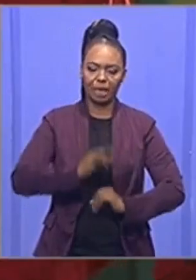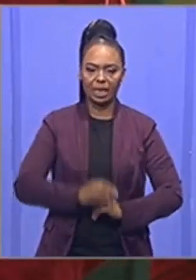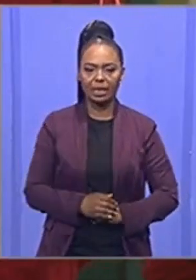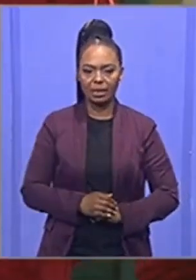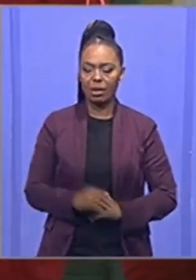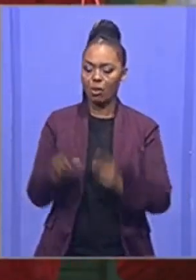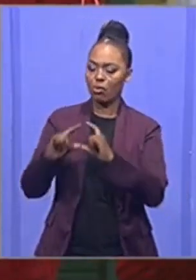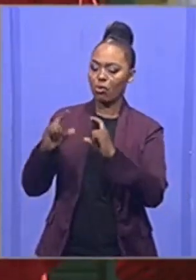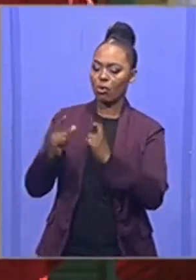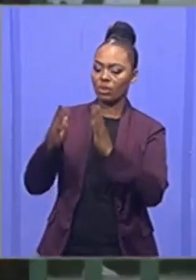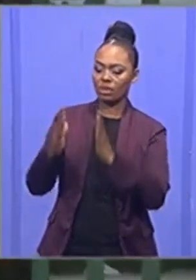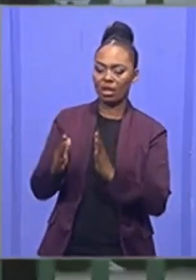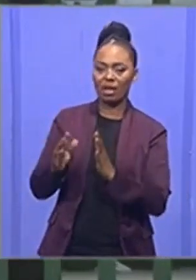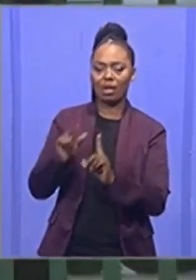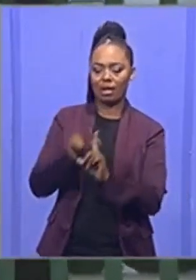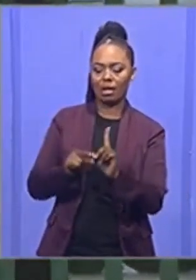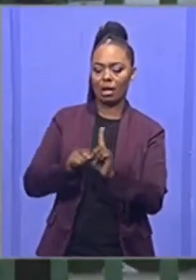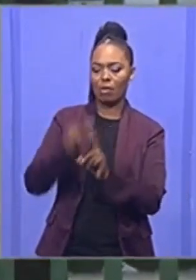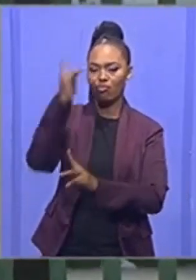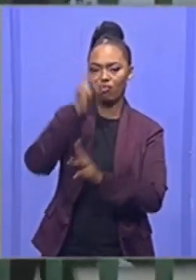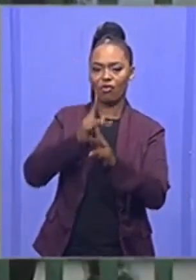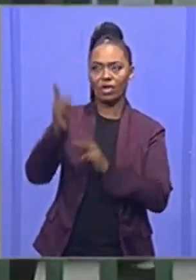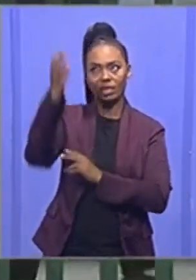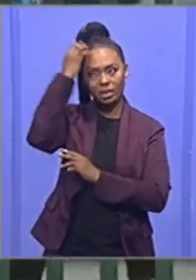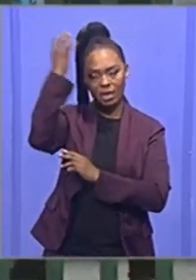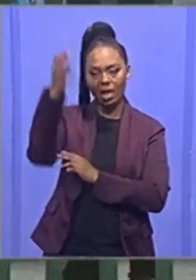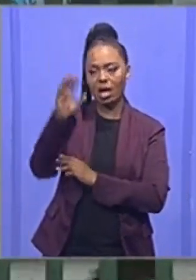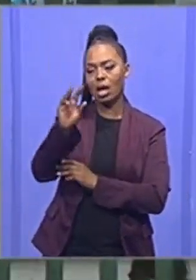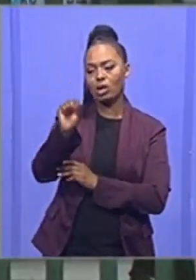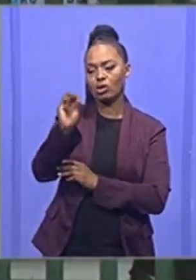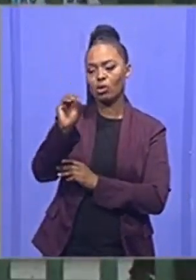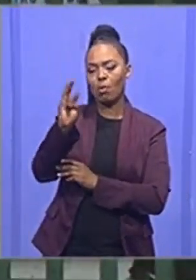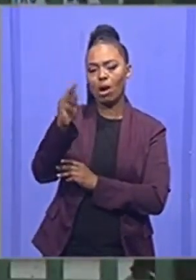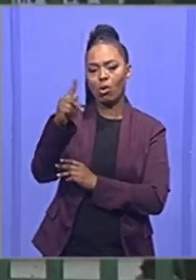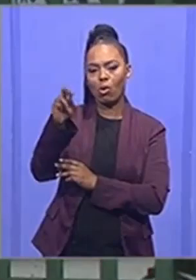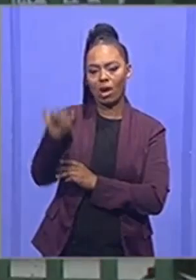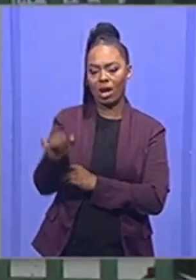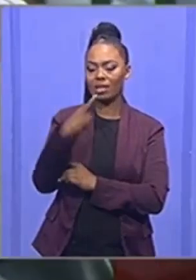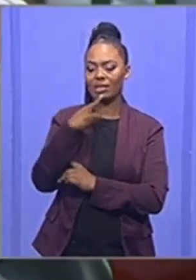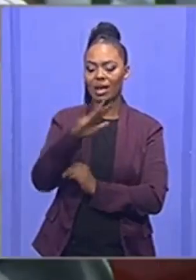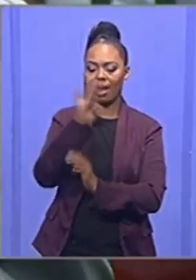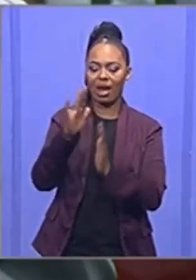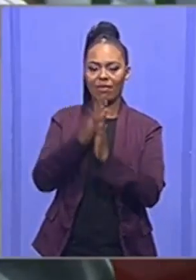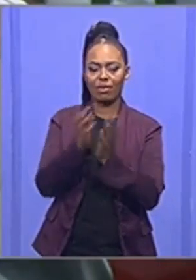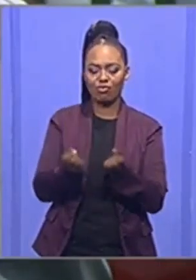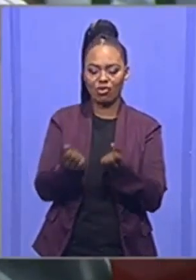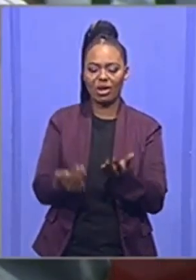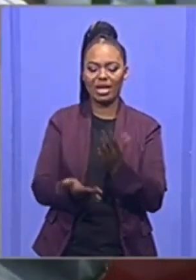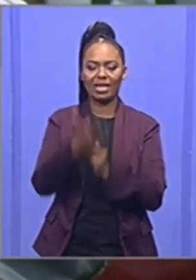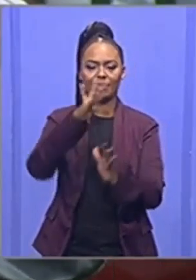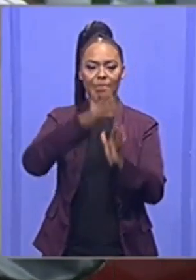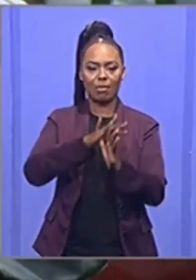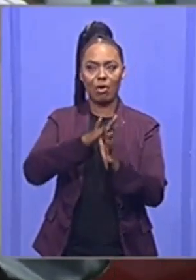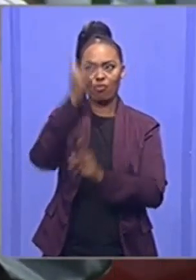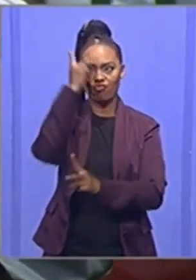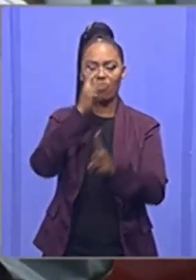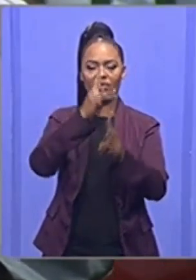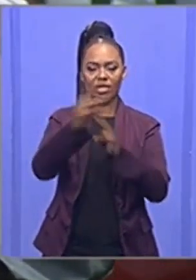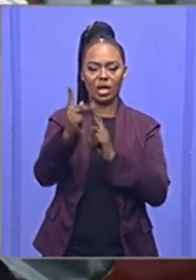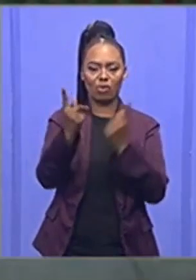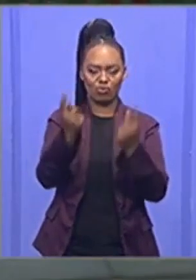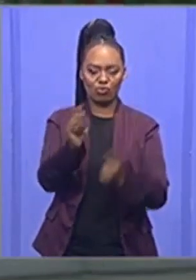Botlhe Professor Somadoda Fikeni a re ditirelo tsa botlhe di tshwanetse go bewa mo seemong sa profešene gore di nne